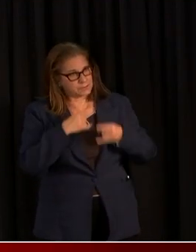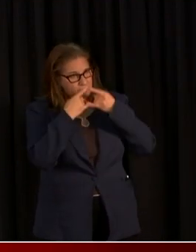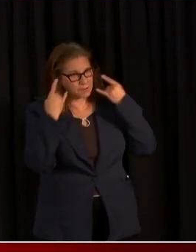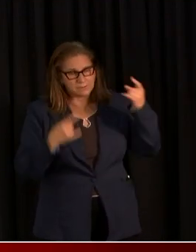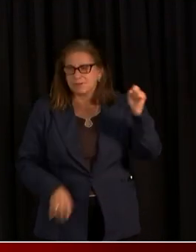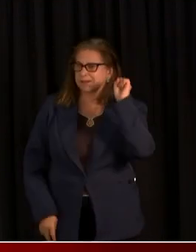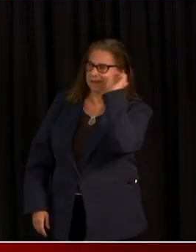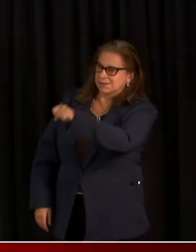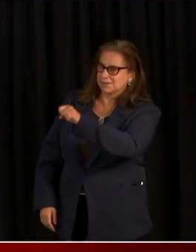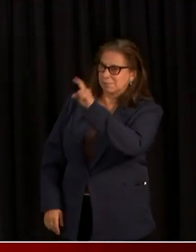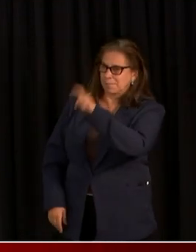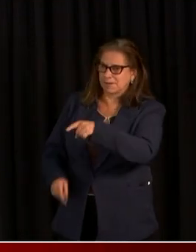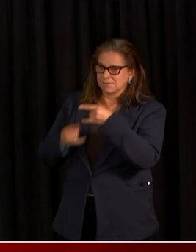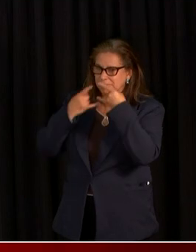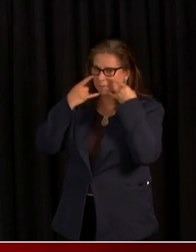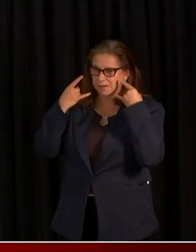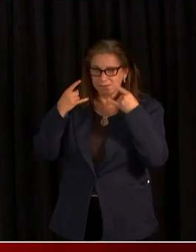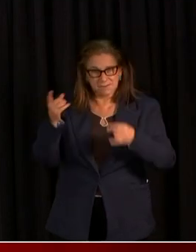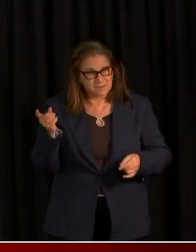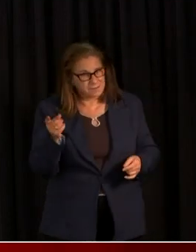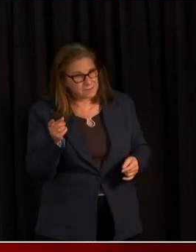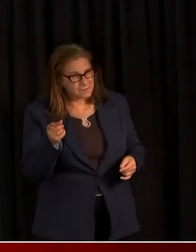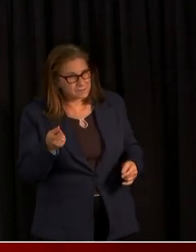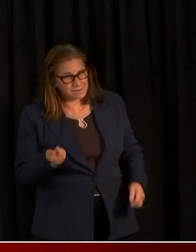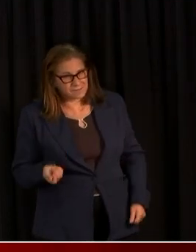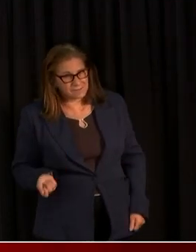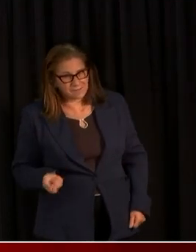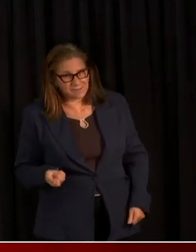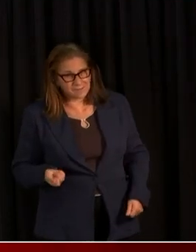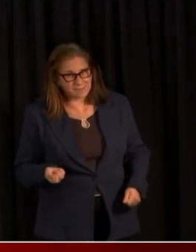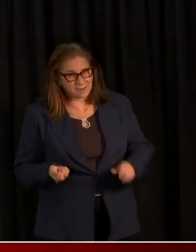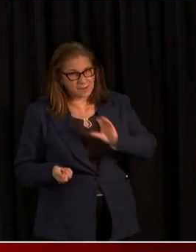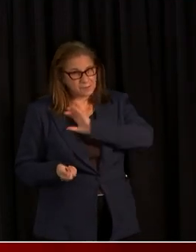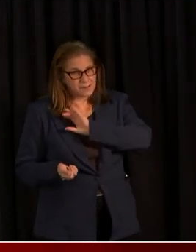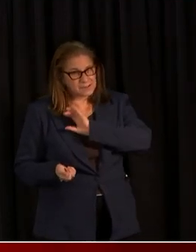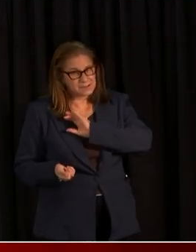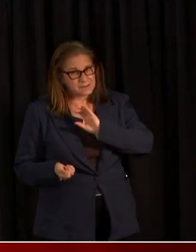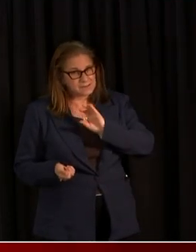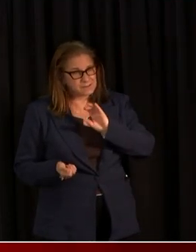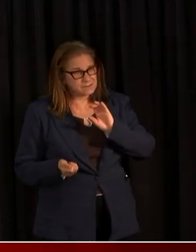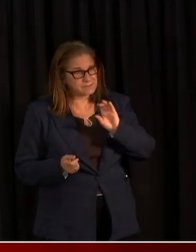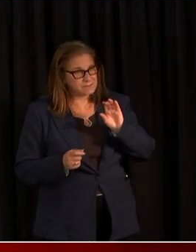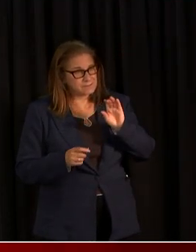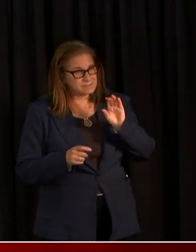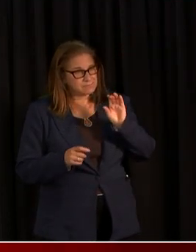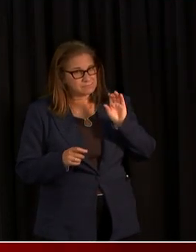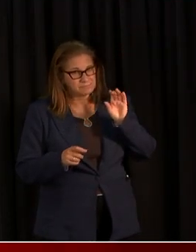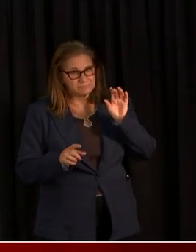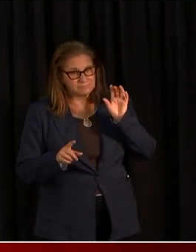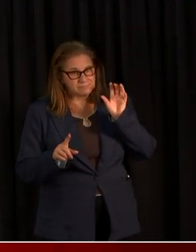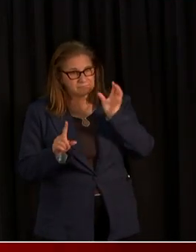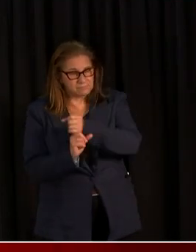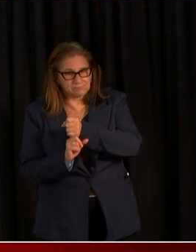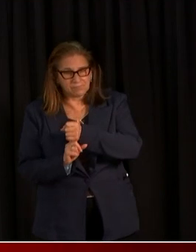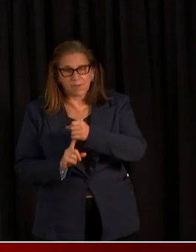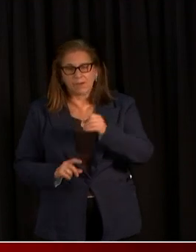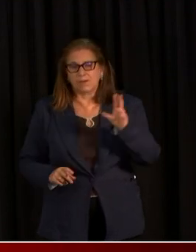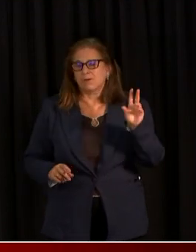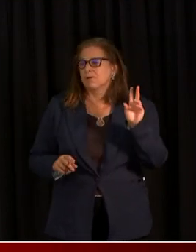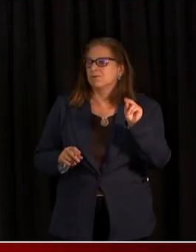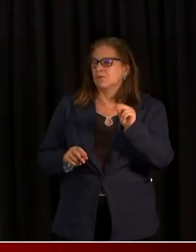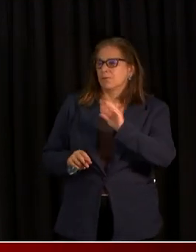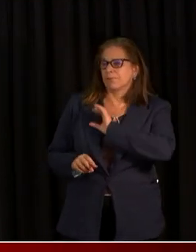And would the police, how would the police enforce this? The police won't be able to make everyone do what they're supposed to